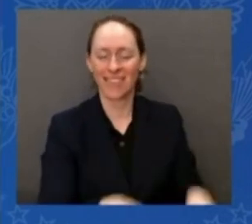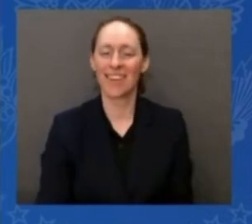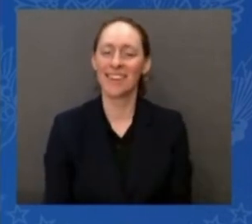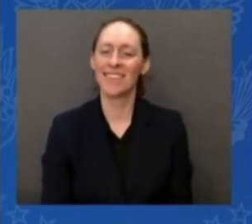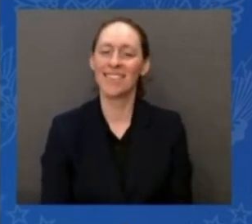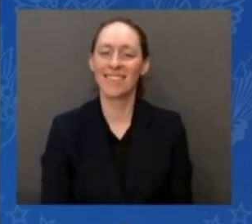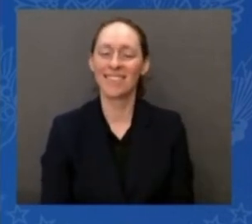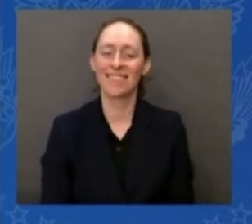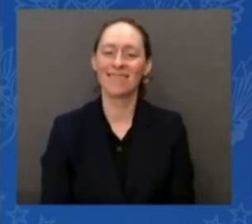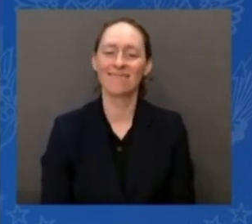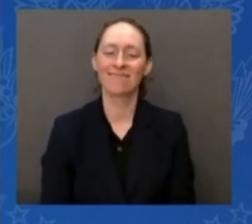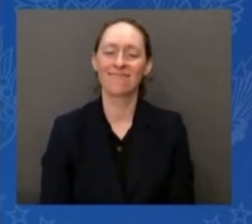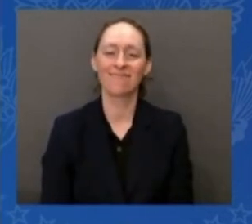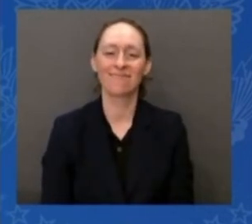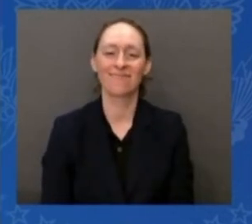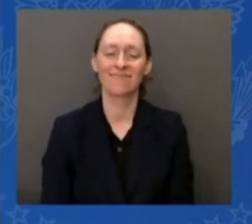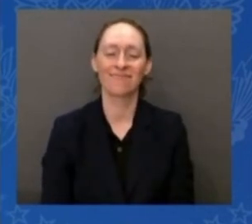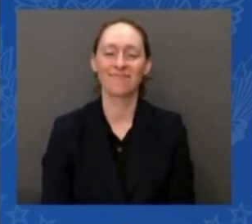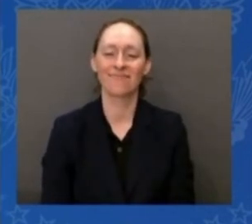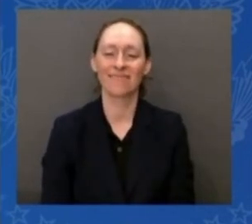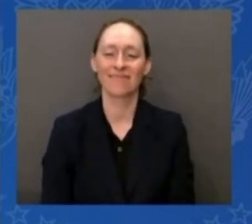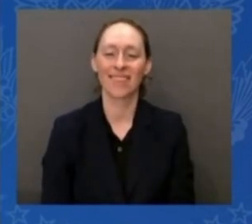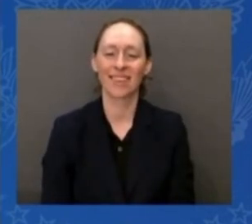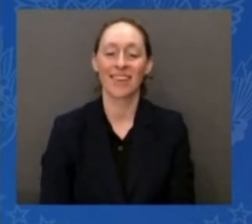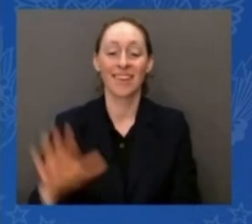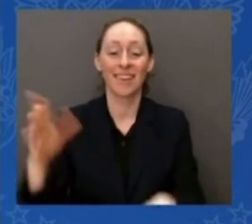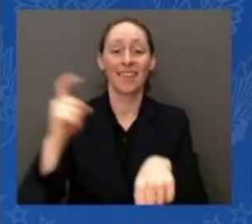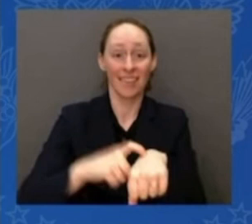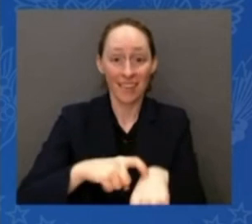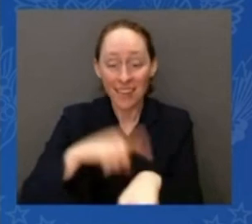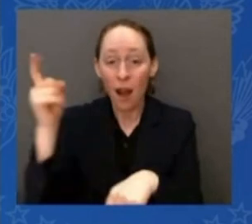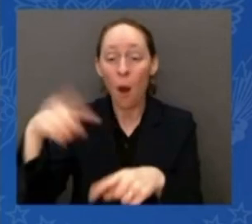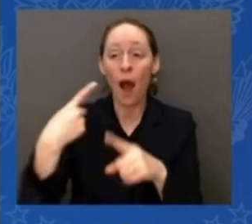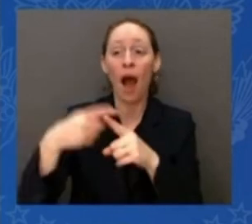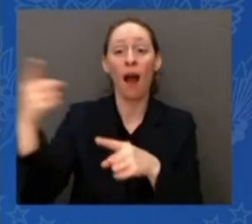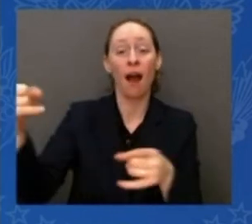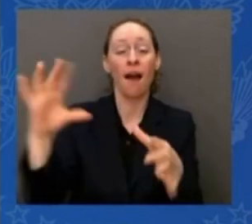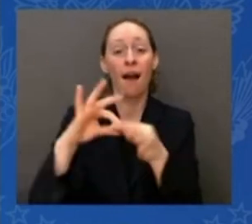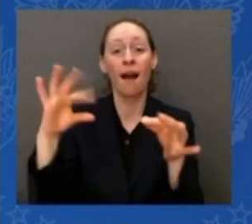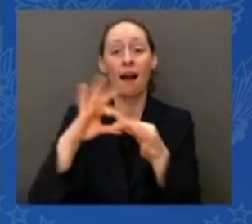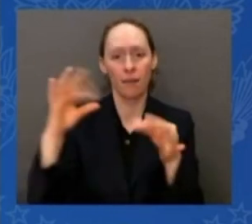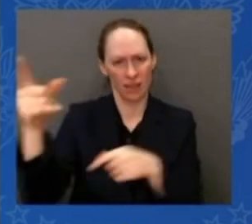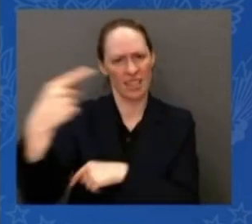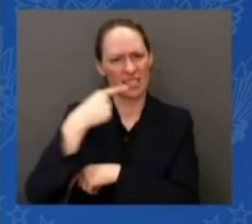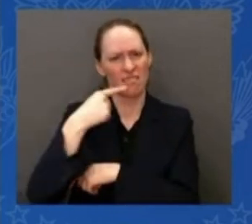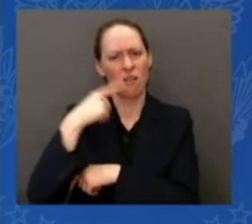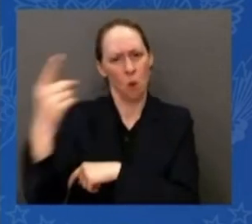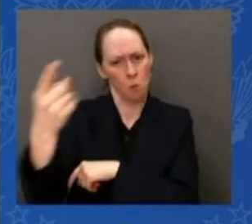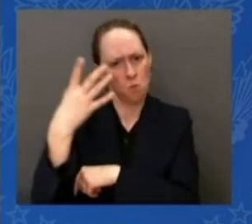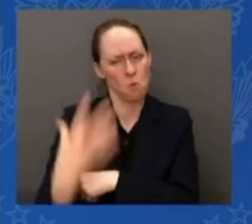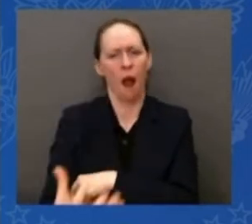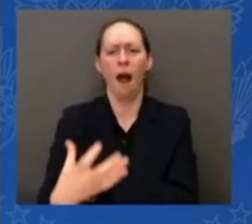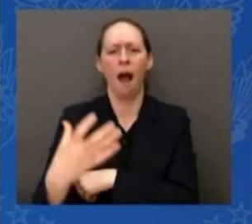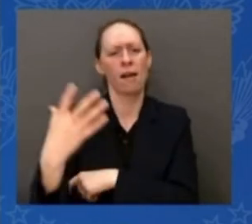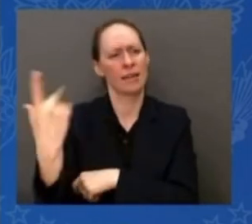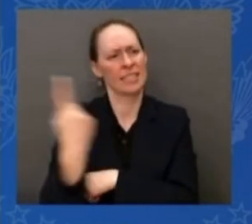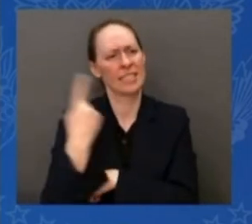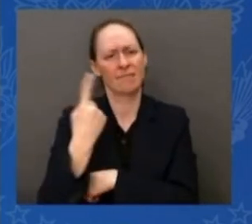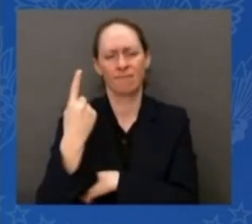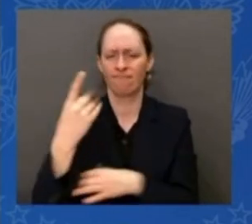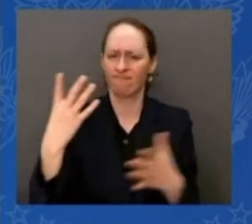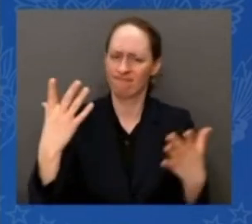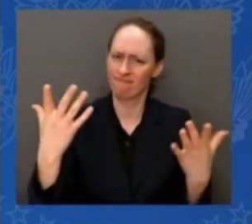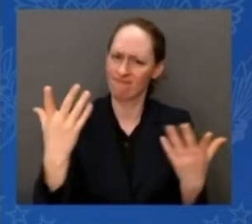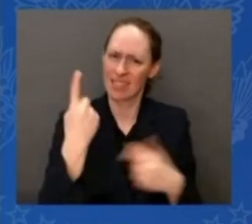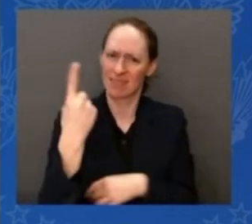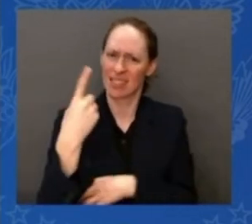Mr. President, when you said you wanted to be the most pro-worker, pro-union president in history and restore decency and build the middle